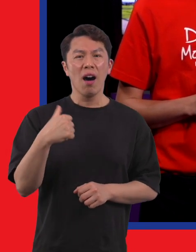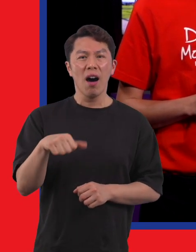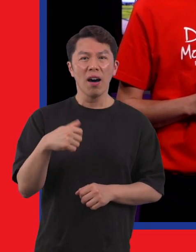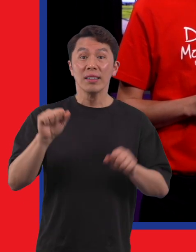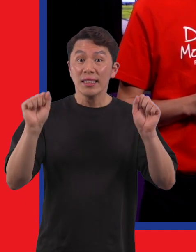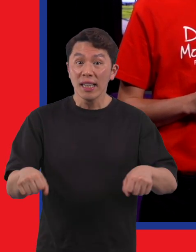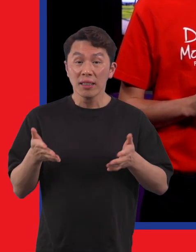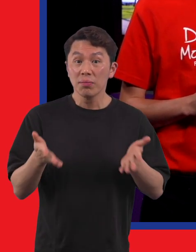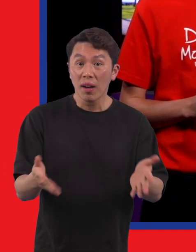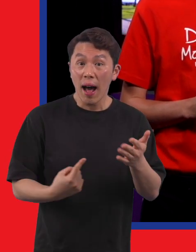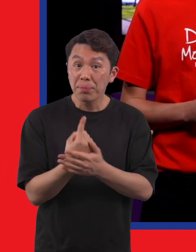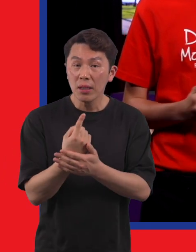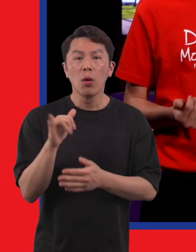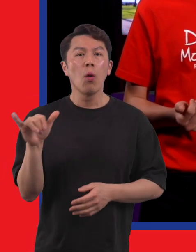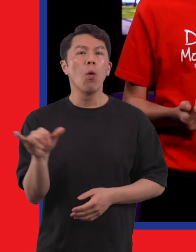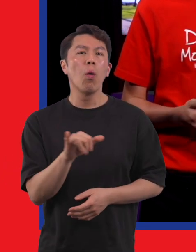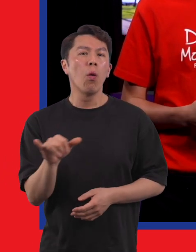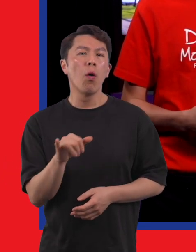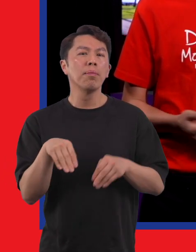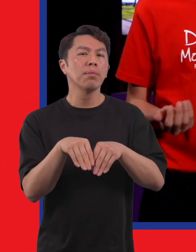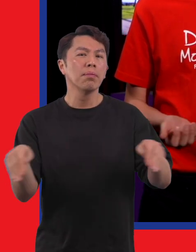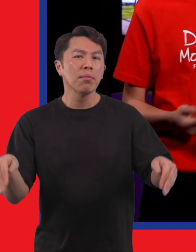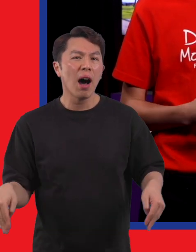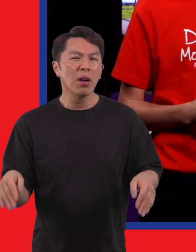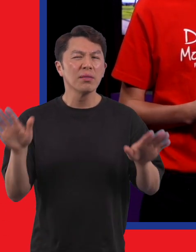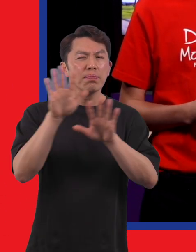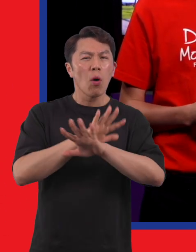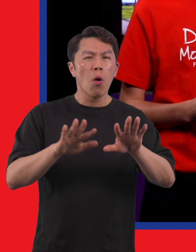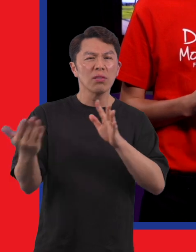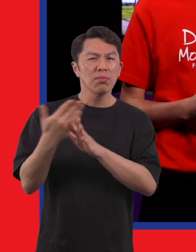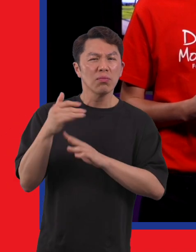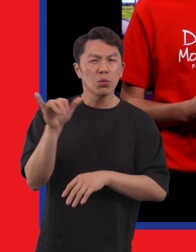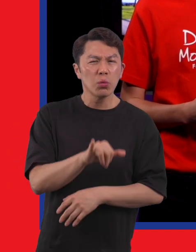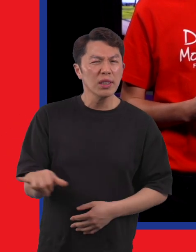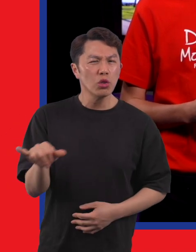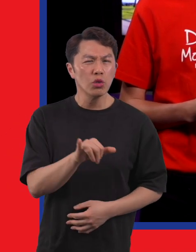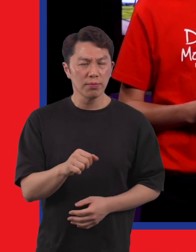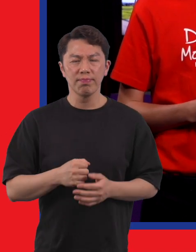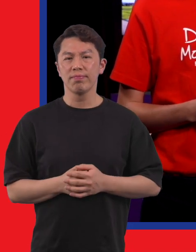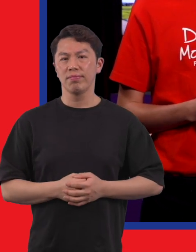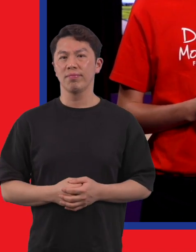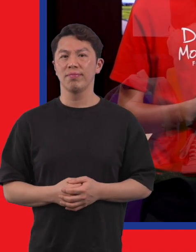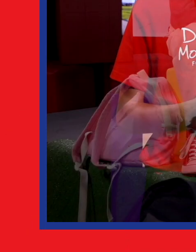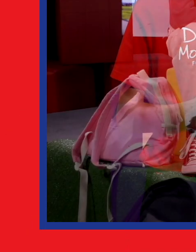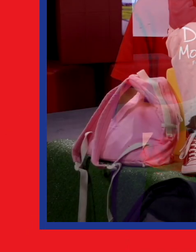can recognise whether true, enthusiastic and affirmative consent is asked for and given.